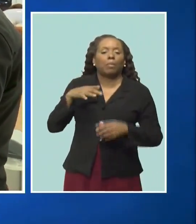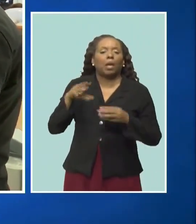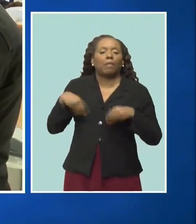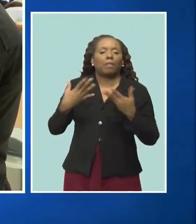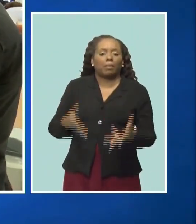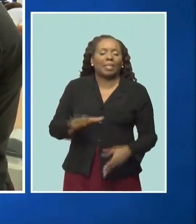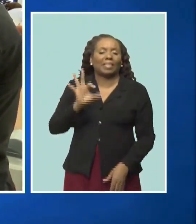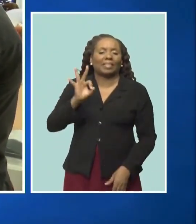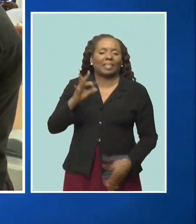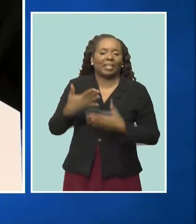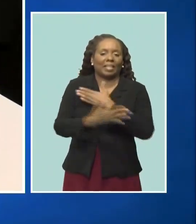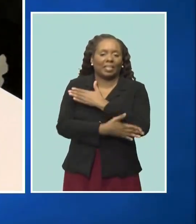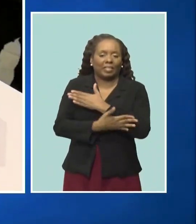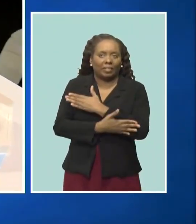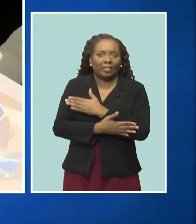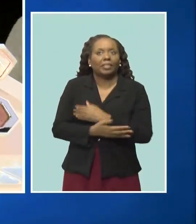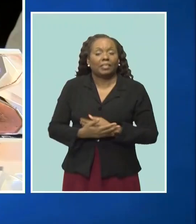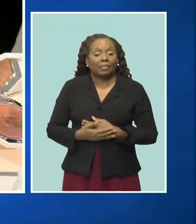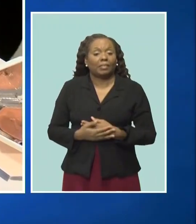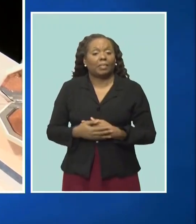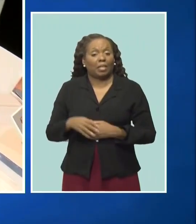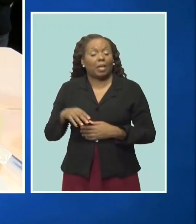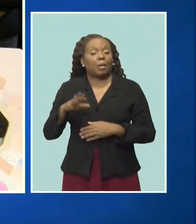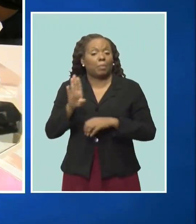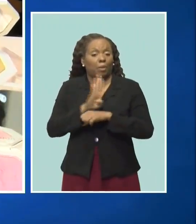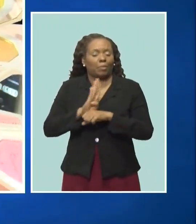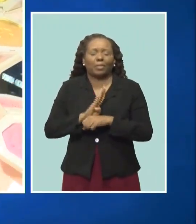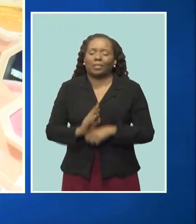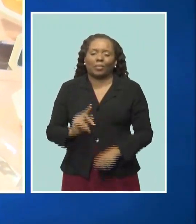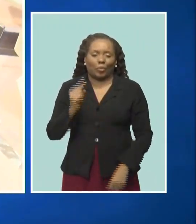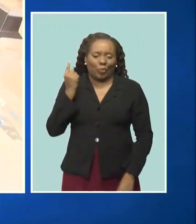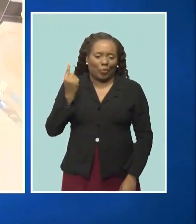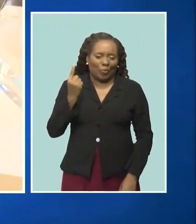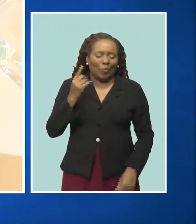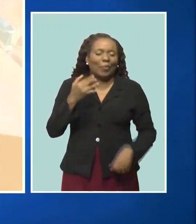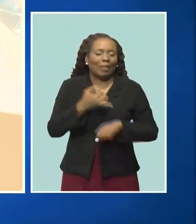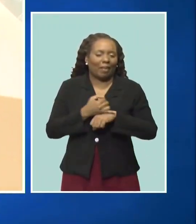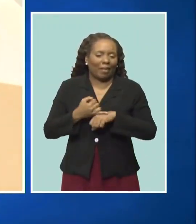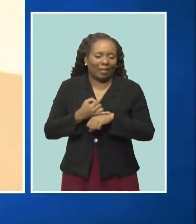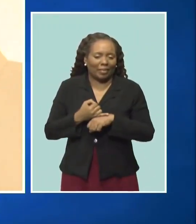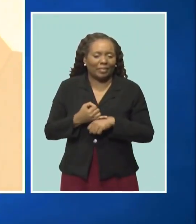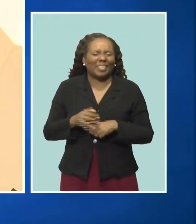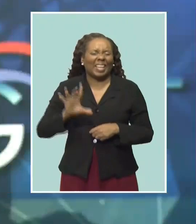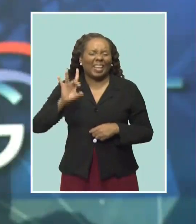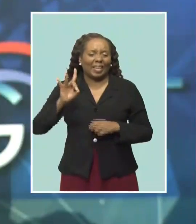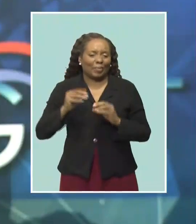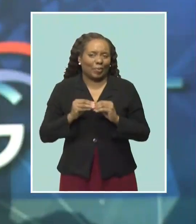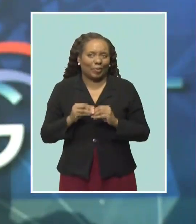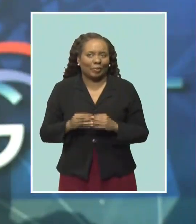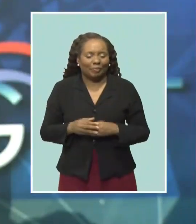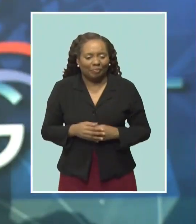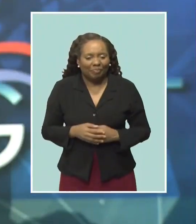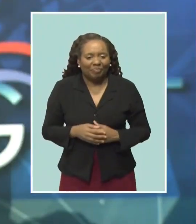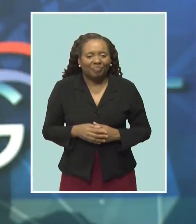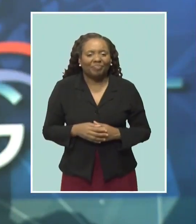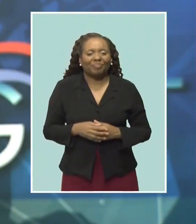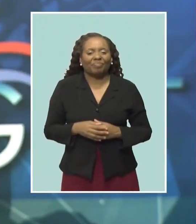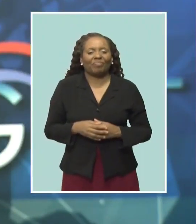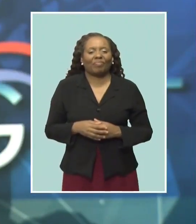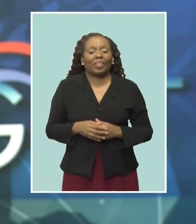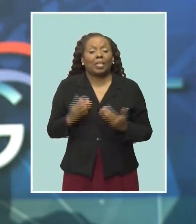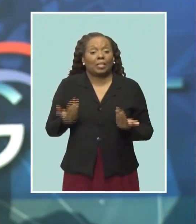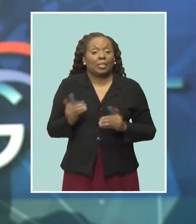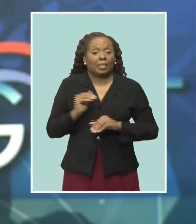countries, including Barbados. Anesta Henry, CBC News. From